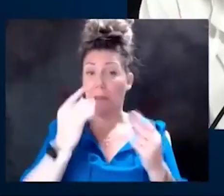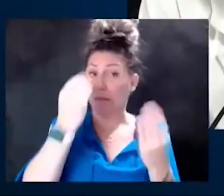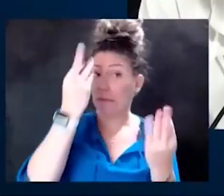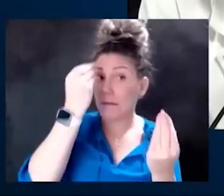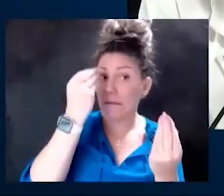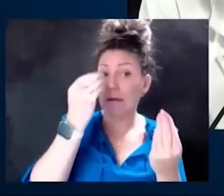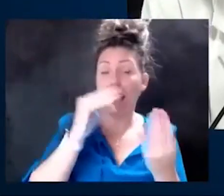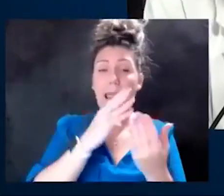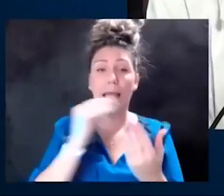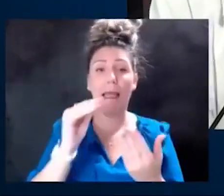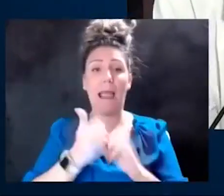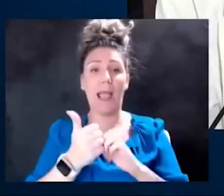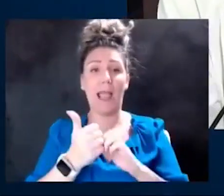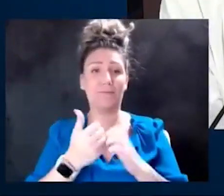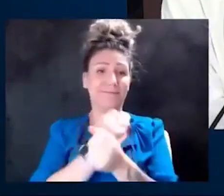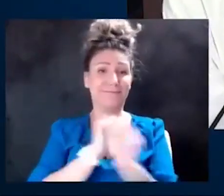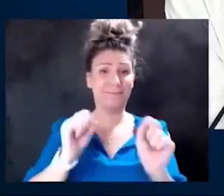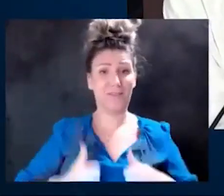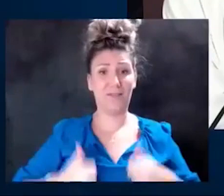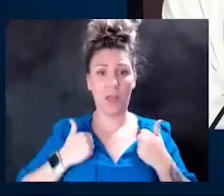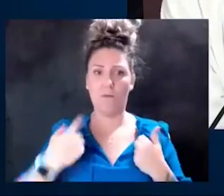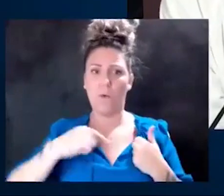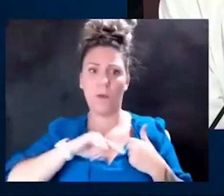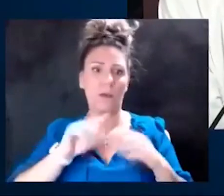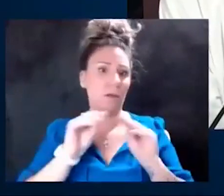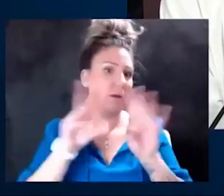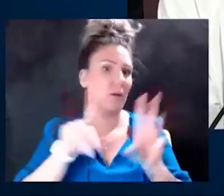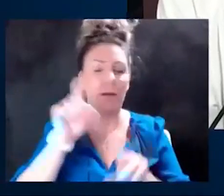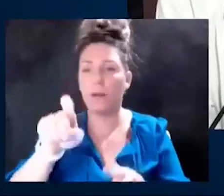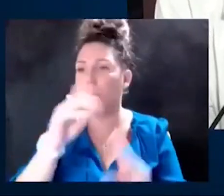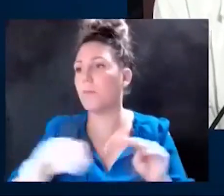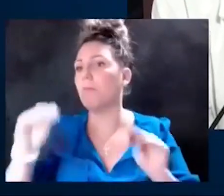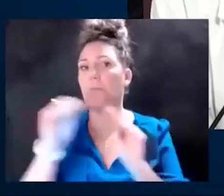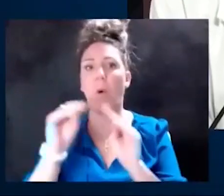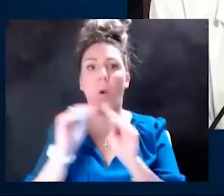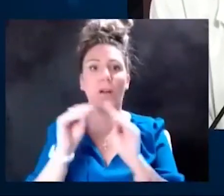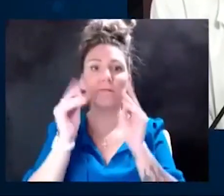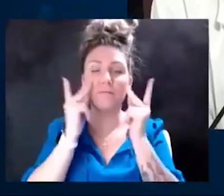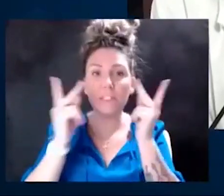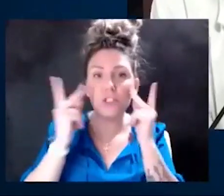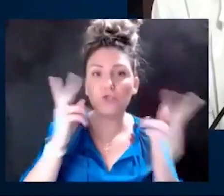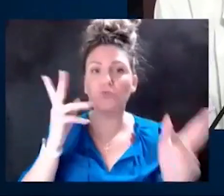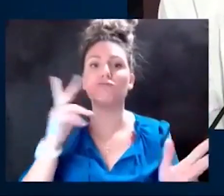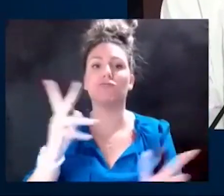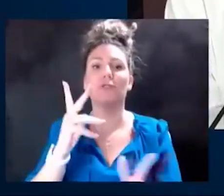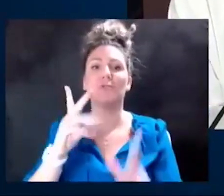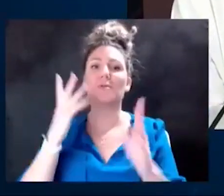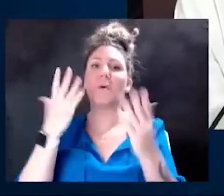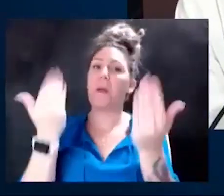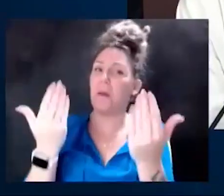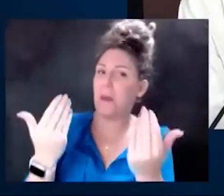need more visuals out there because we need to get more people vaccinated. So go to work. Let's go. Come on.